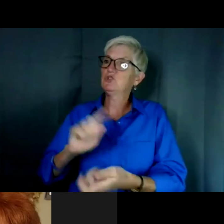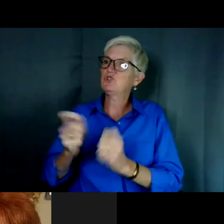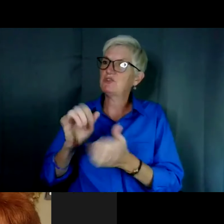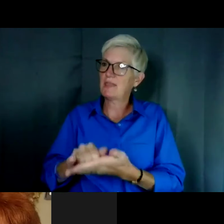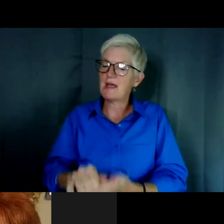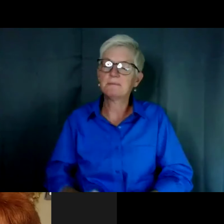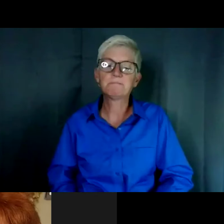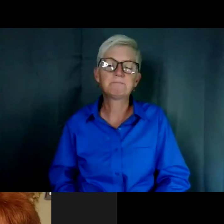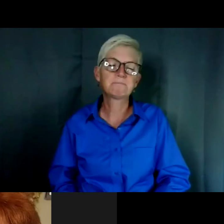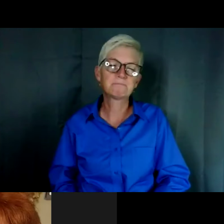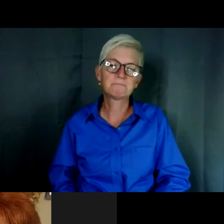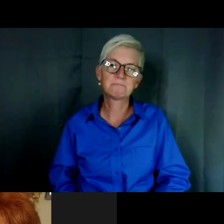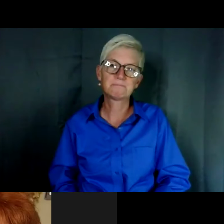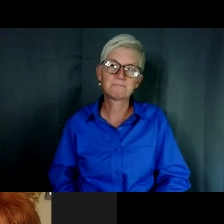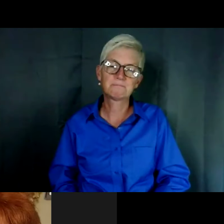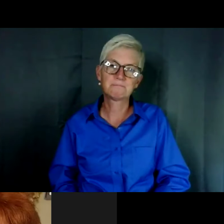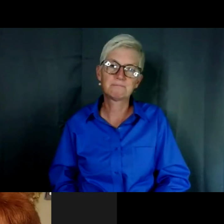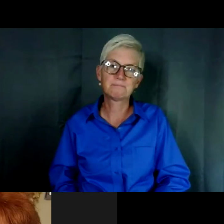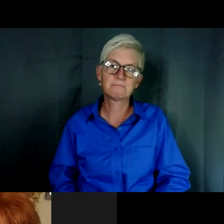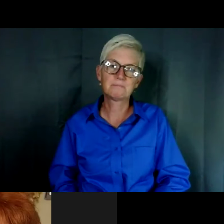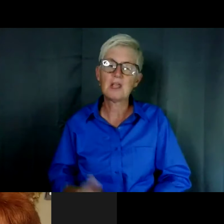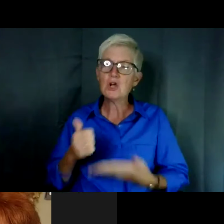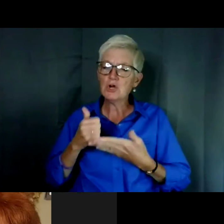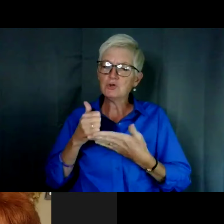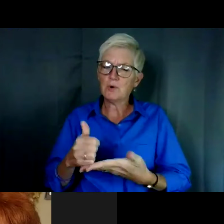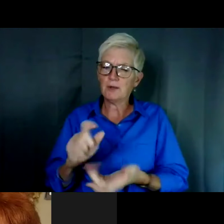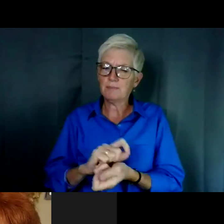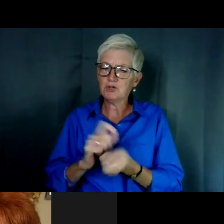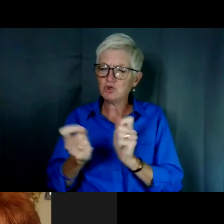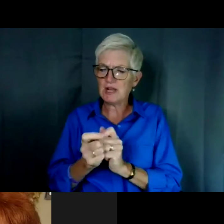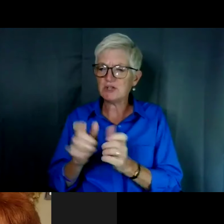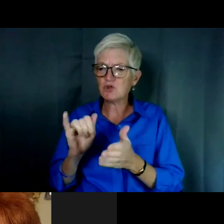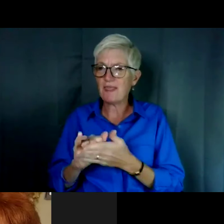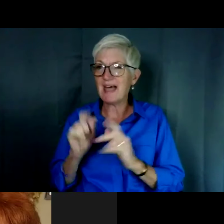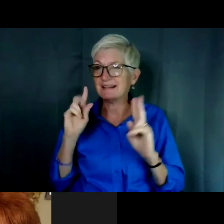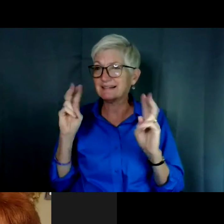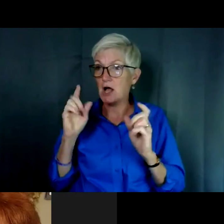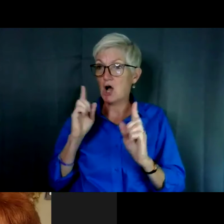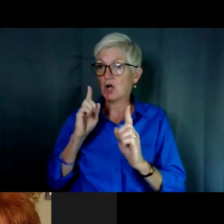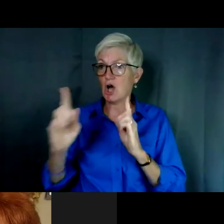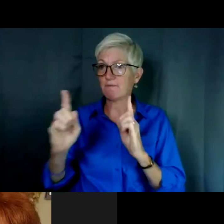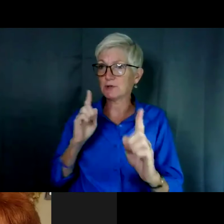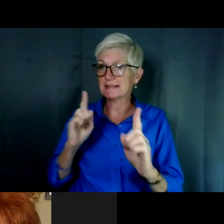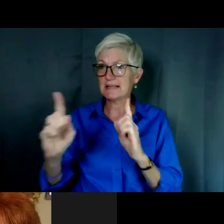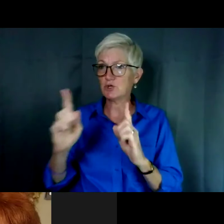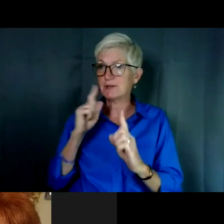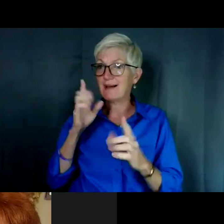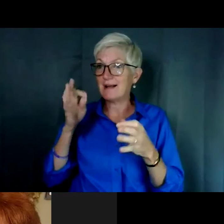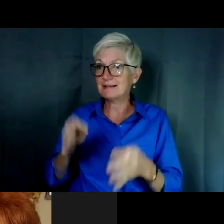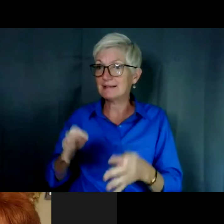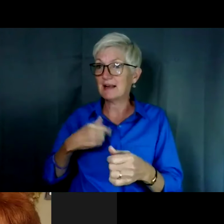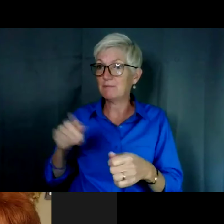In order to help change the dynamic in that conversation, I decided that my business was going to be a